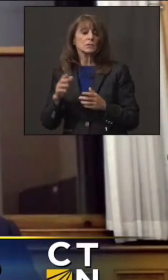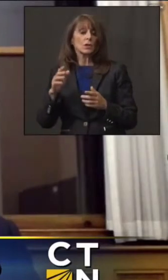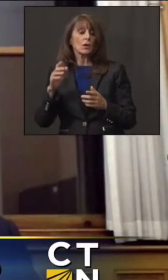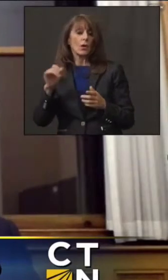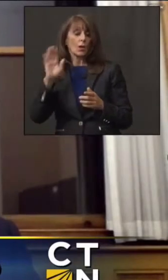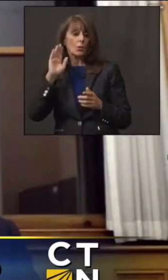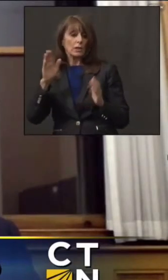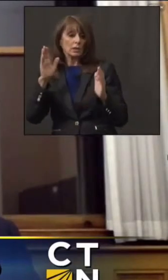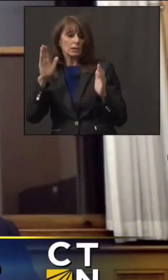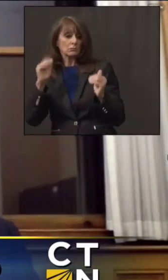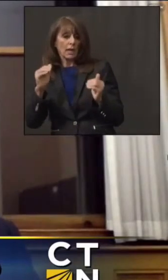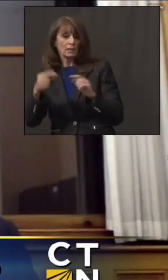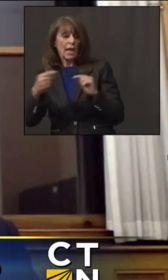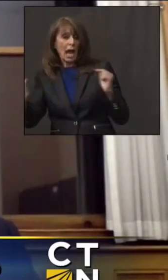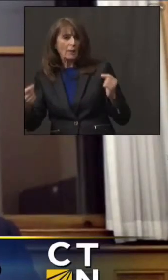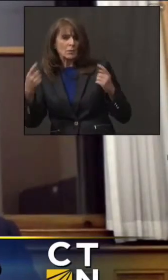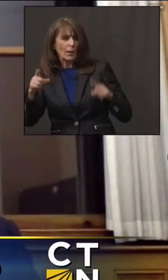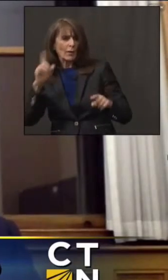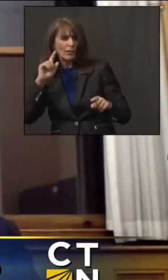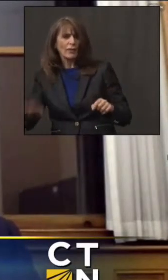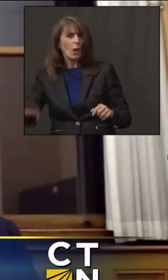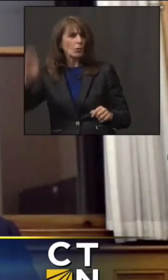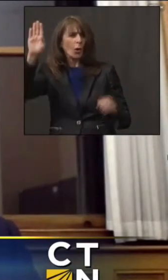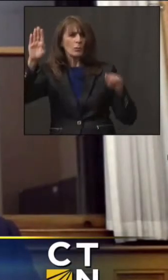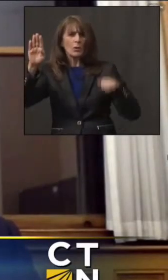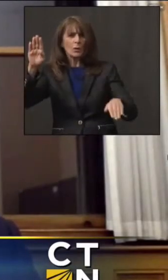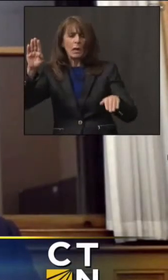have expected the opposite dynamic as that